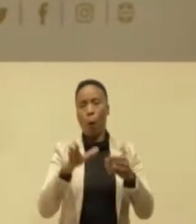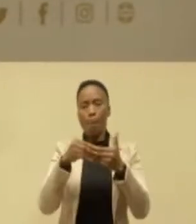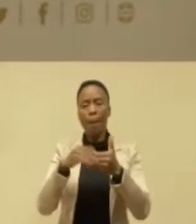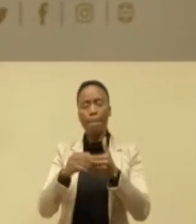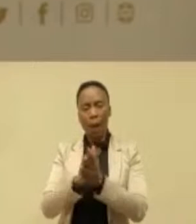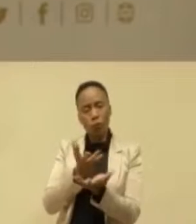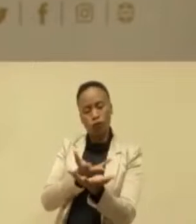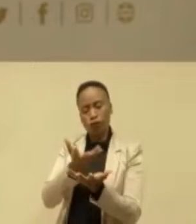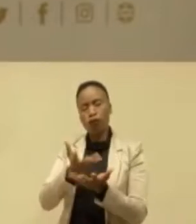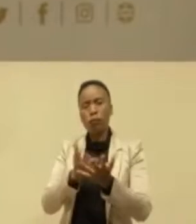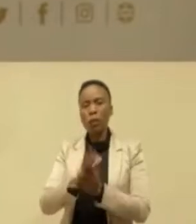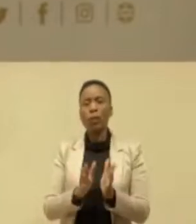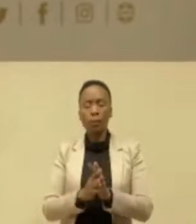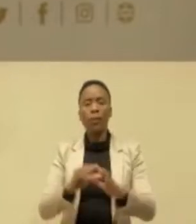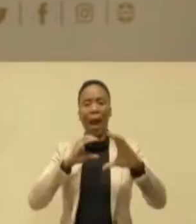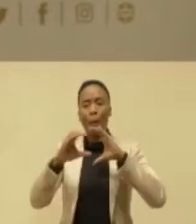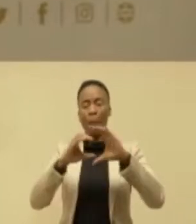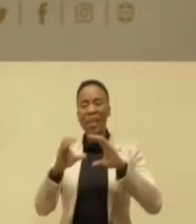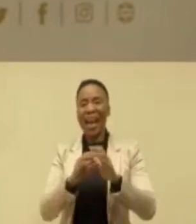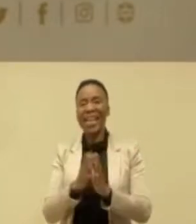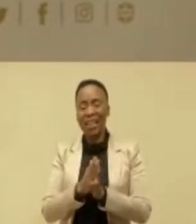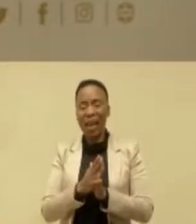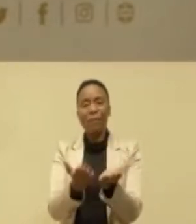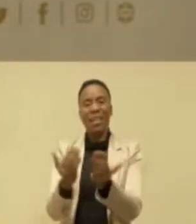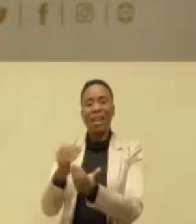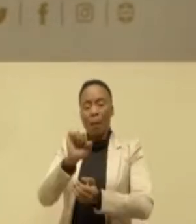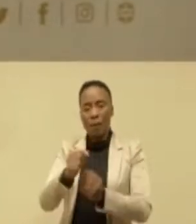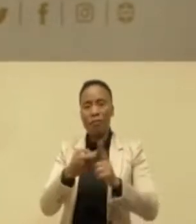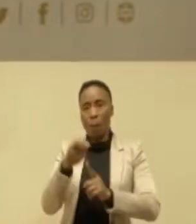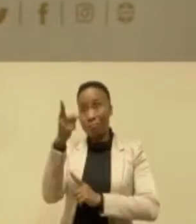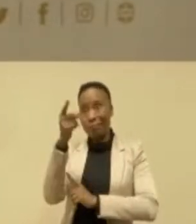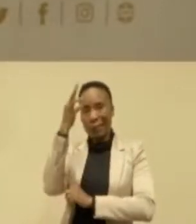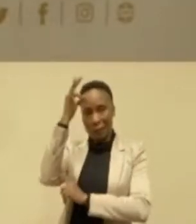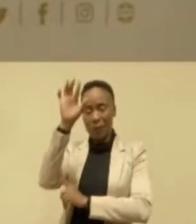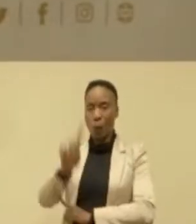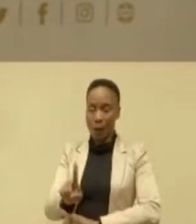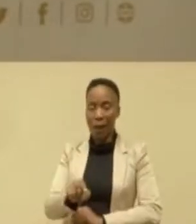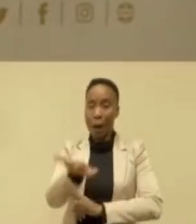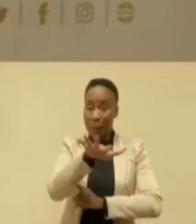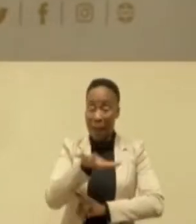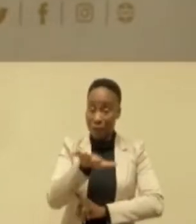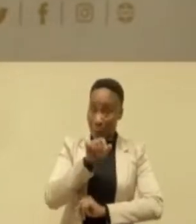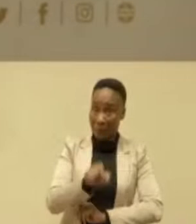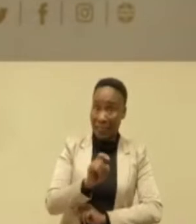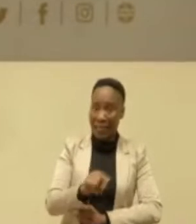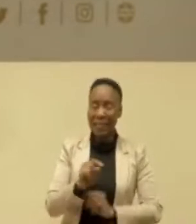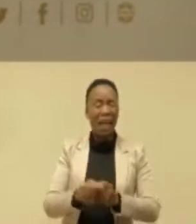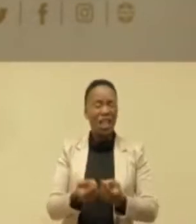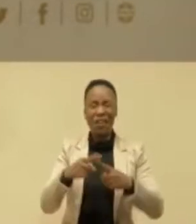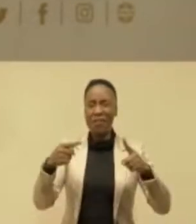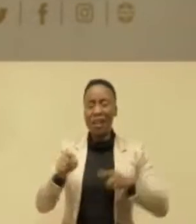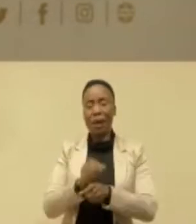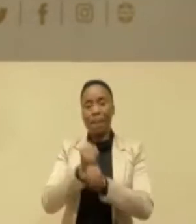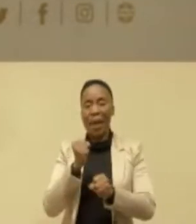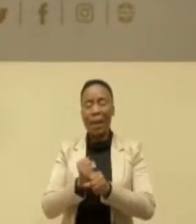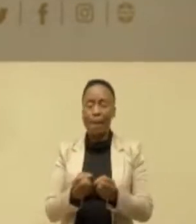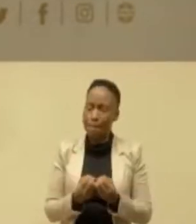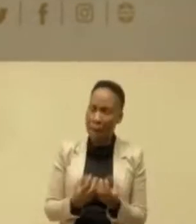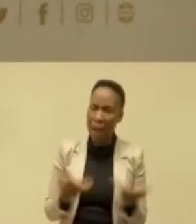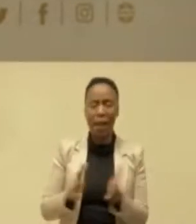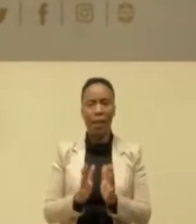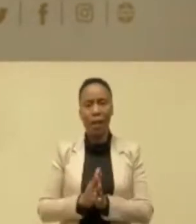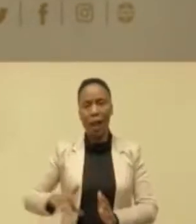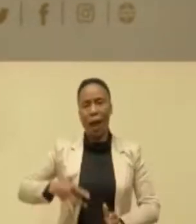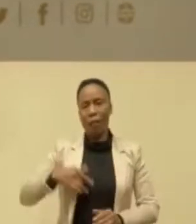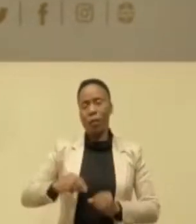expectations from the government the platforms must make a difference in many south african women that seems